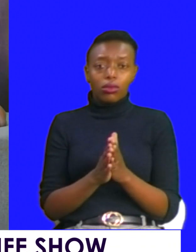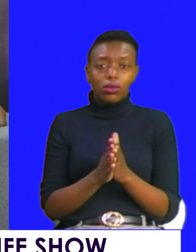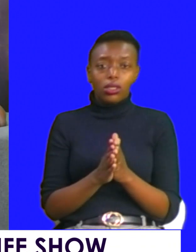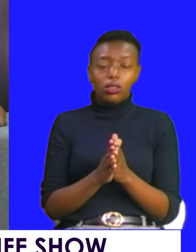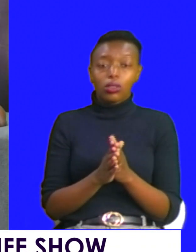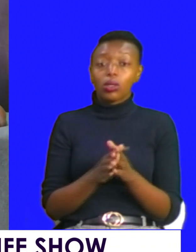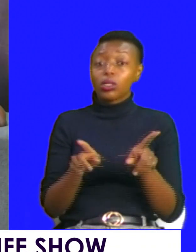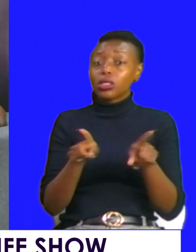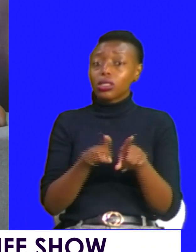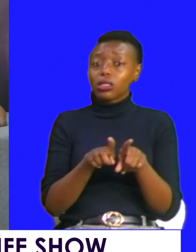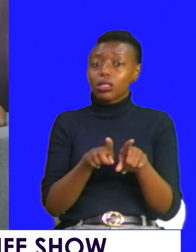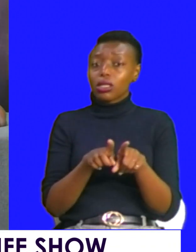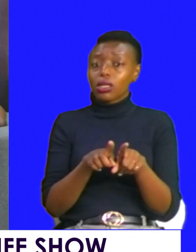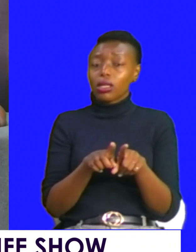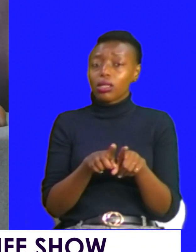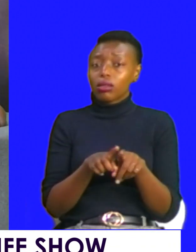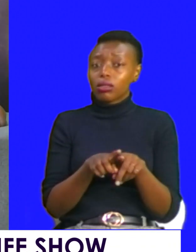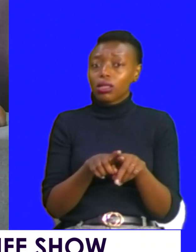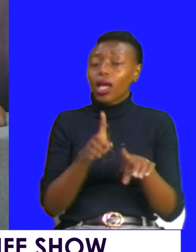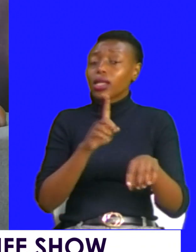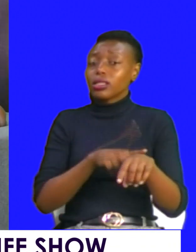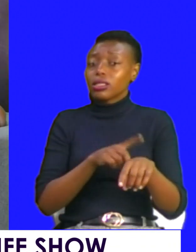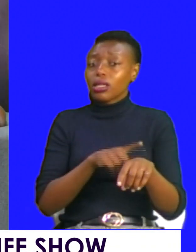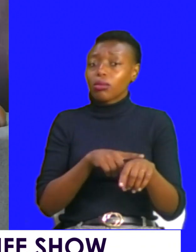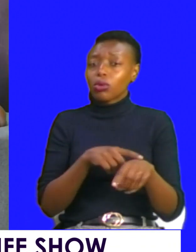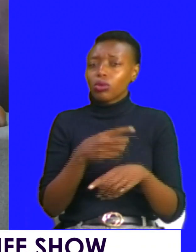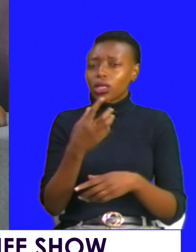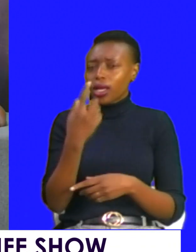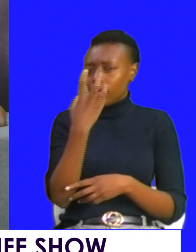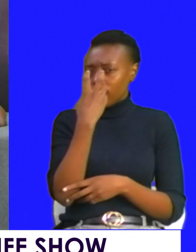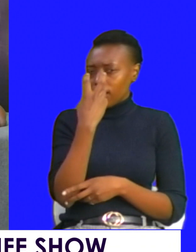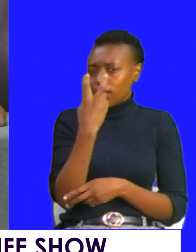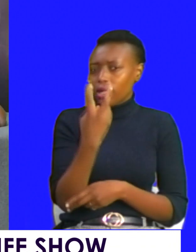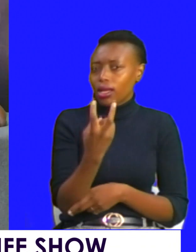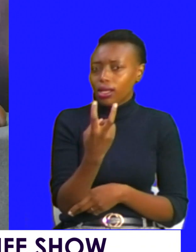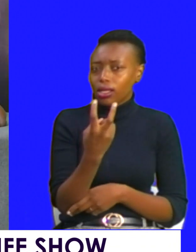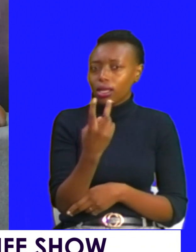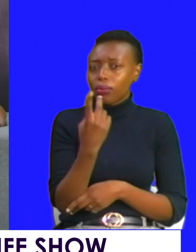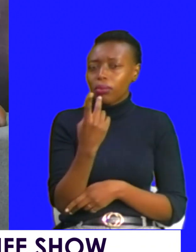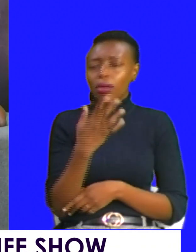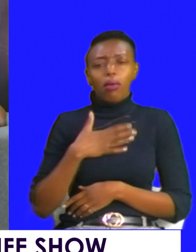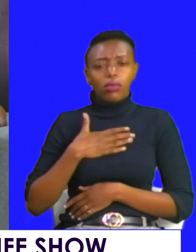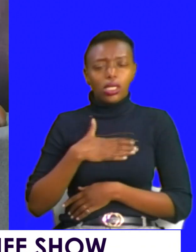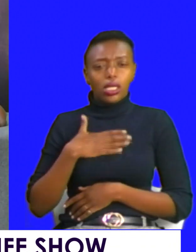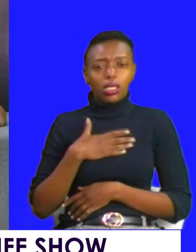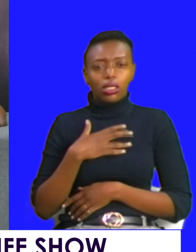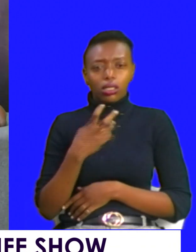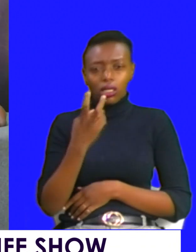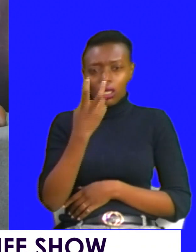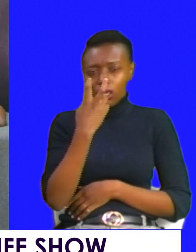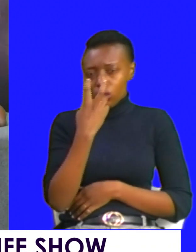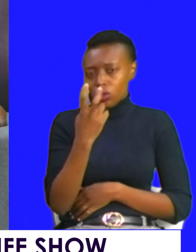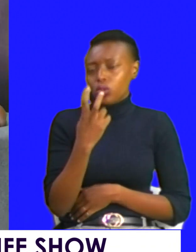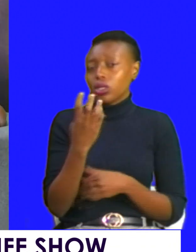matching, you should be keen in your on field, so that it does not. Let's say you're working for company